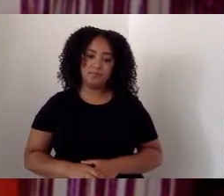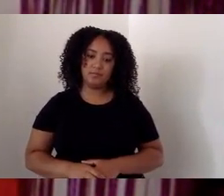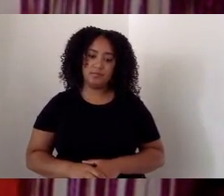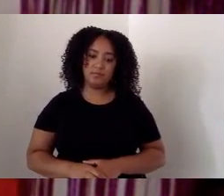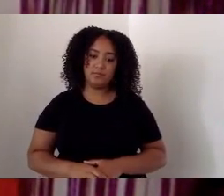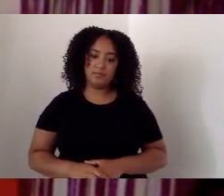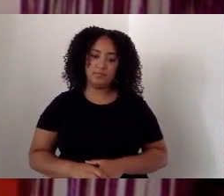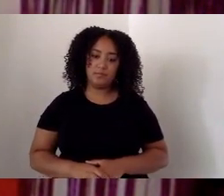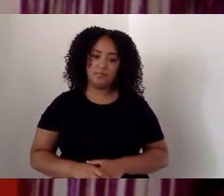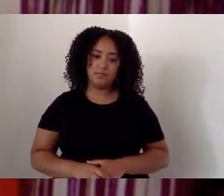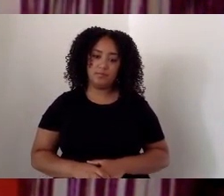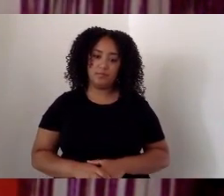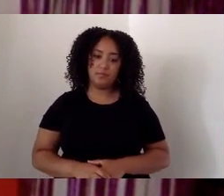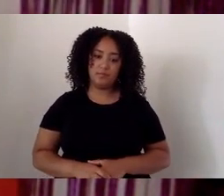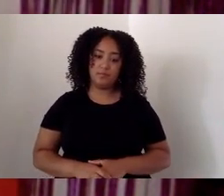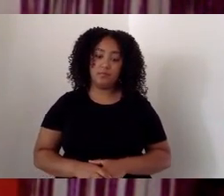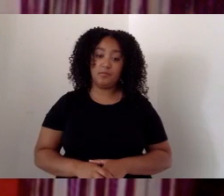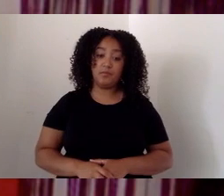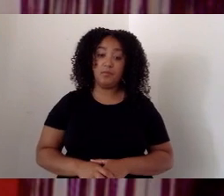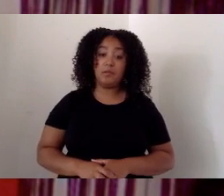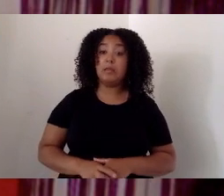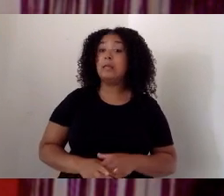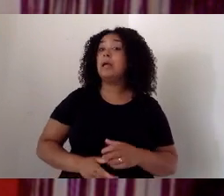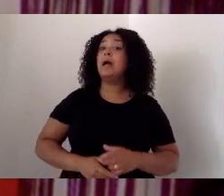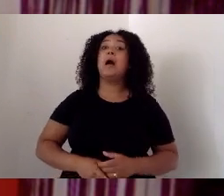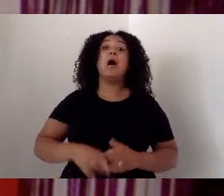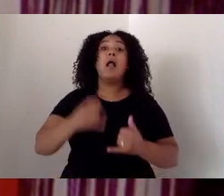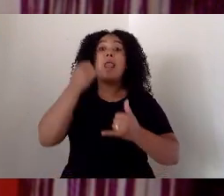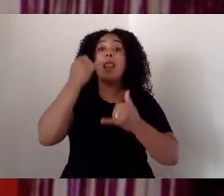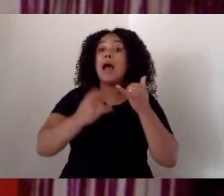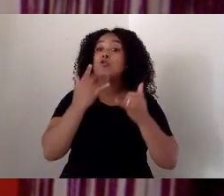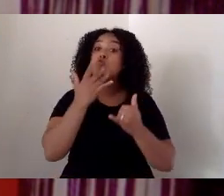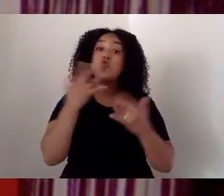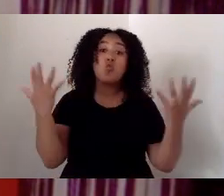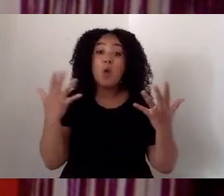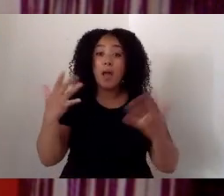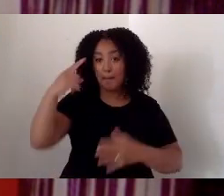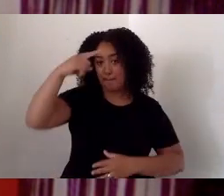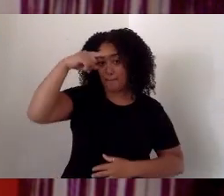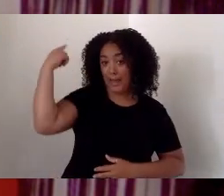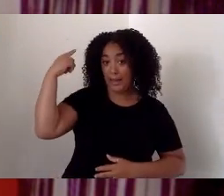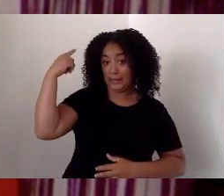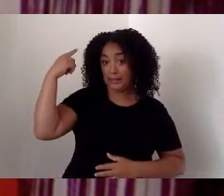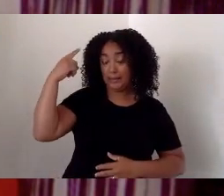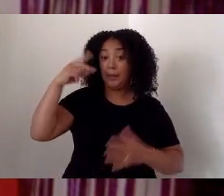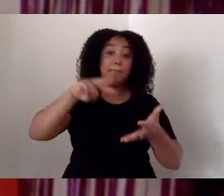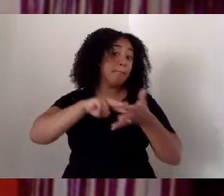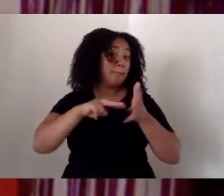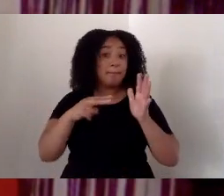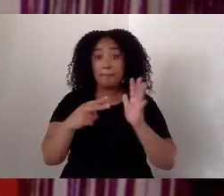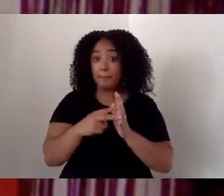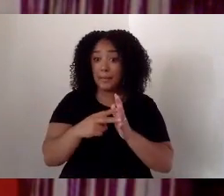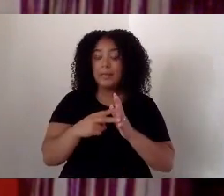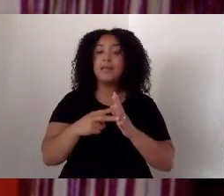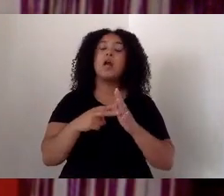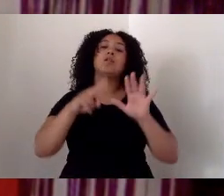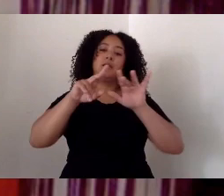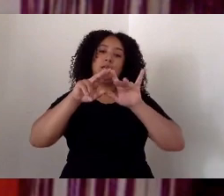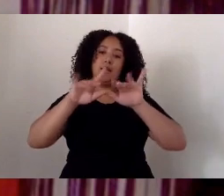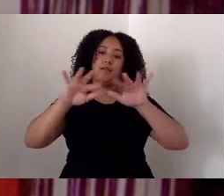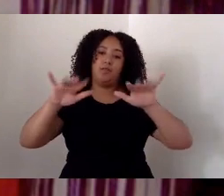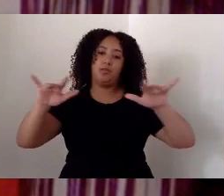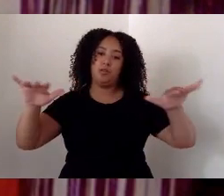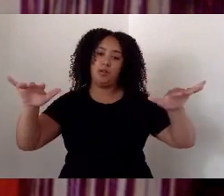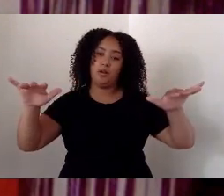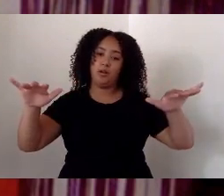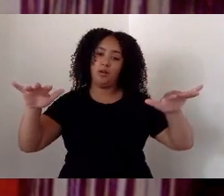And lastly, black is for diversity. Now, more than ever, it is important